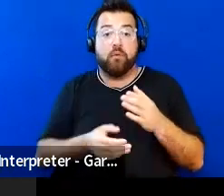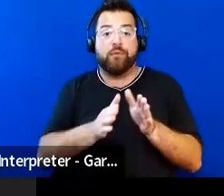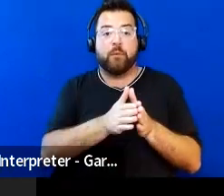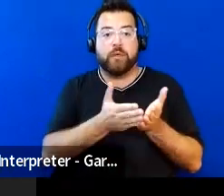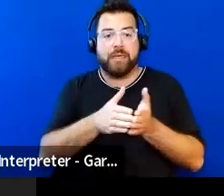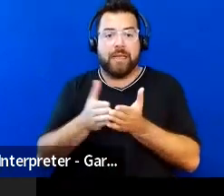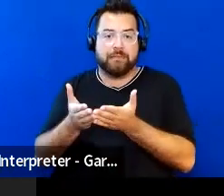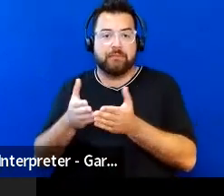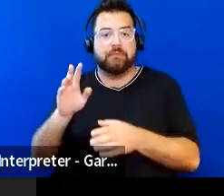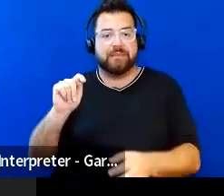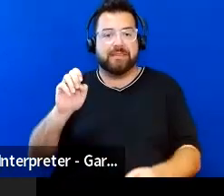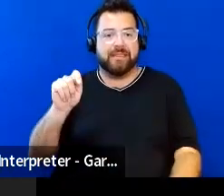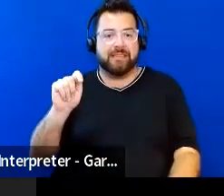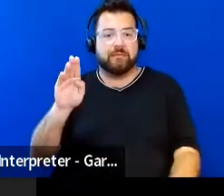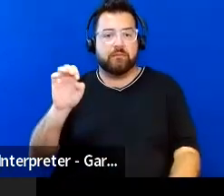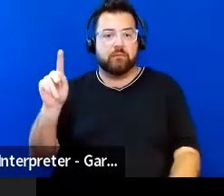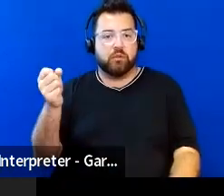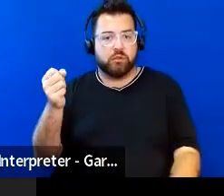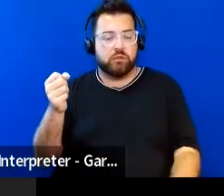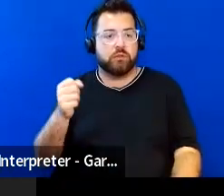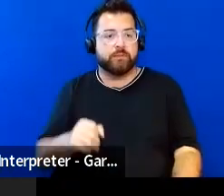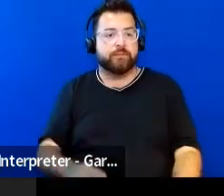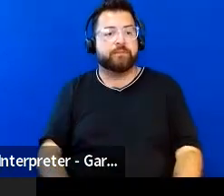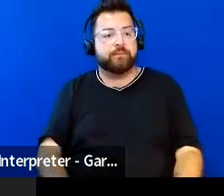textbooks, and